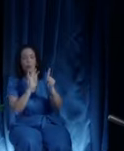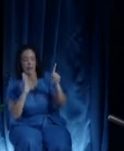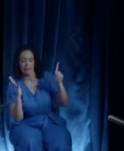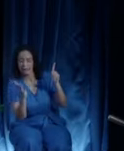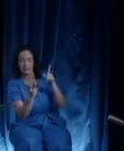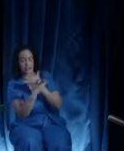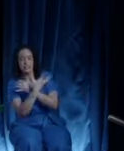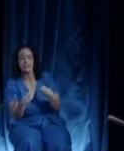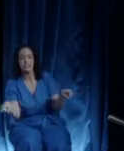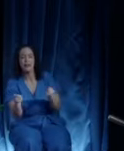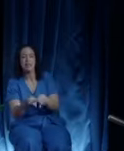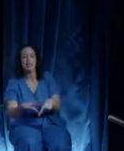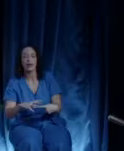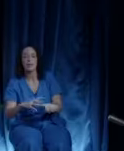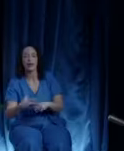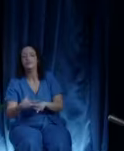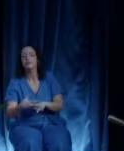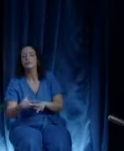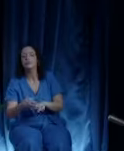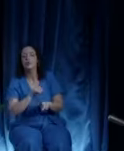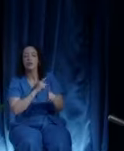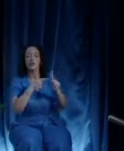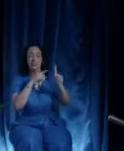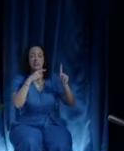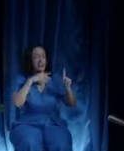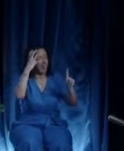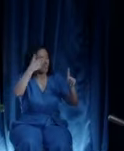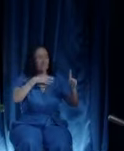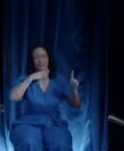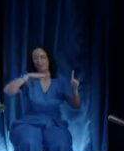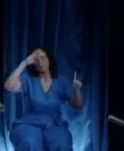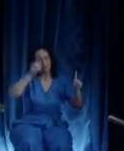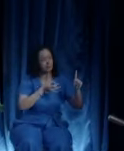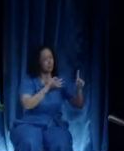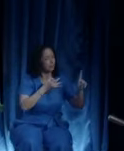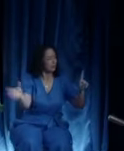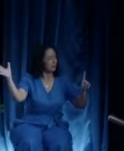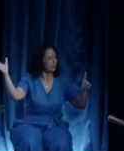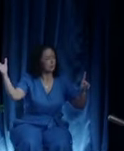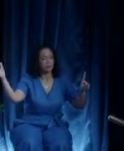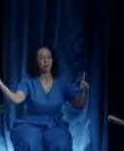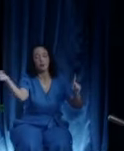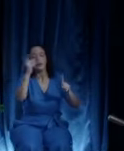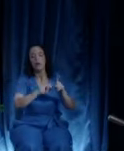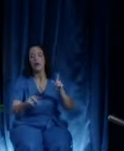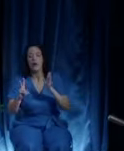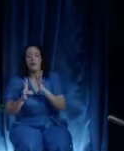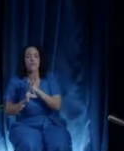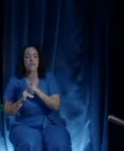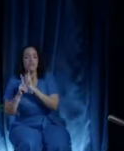like mushrooms because the king has said, go get out of my way. And he ends up, and Villiers takes his revenge on that